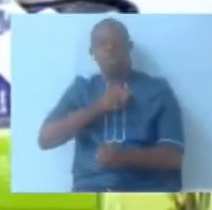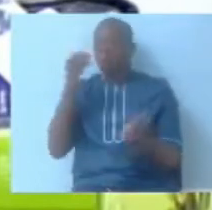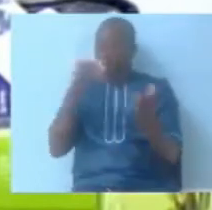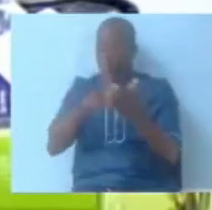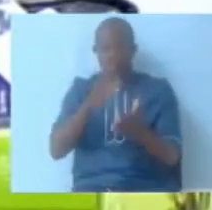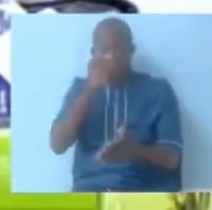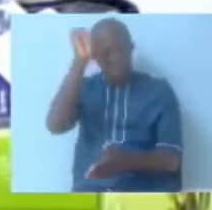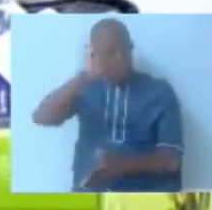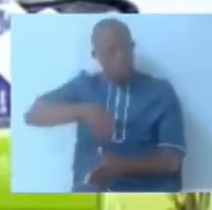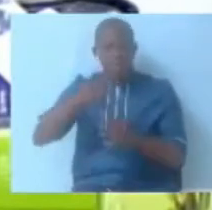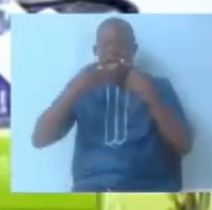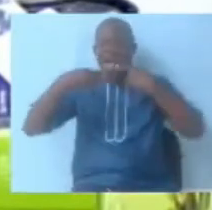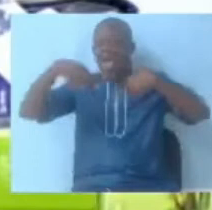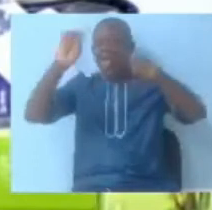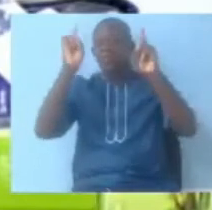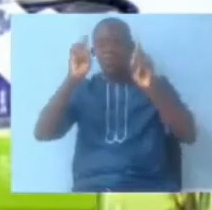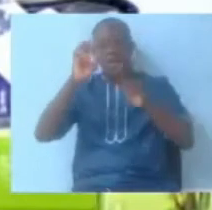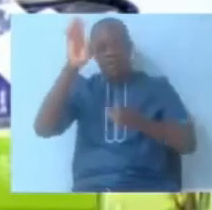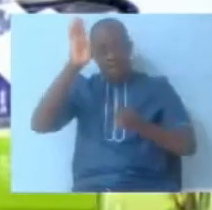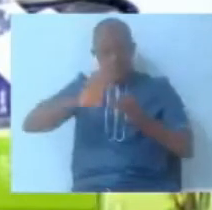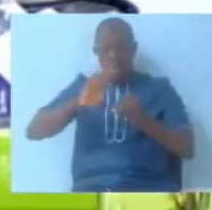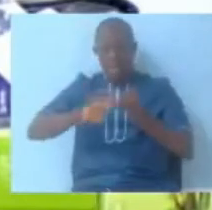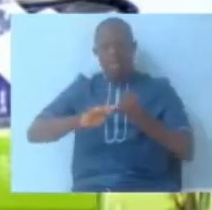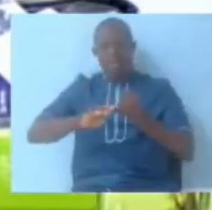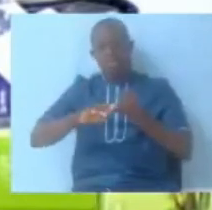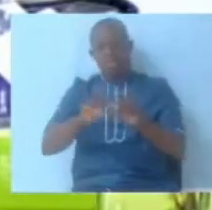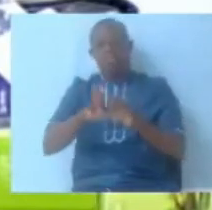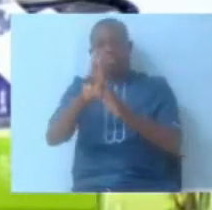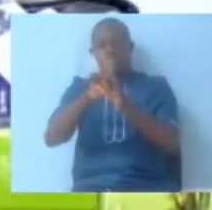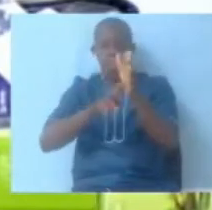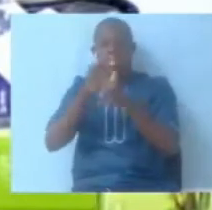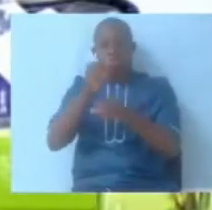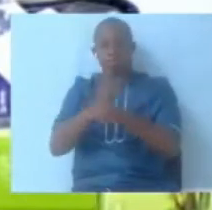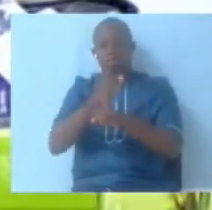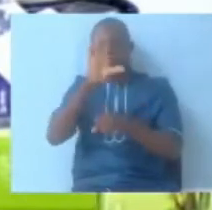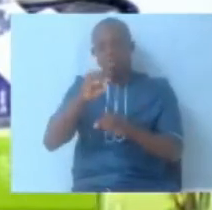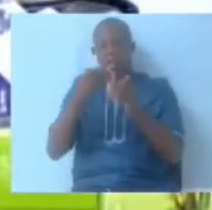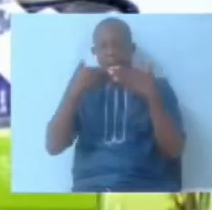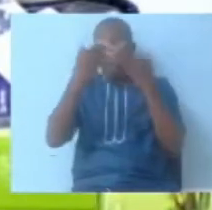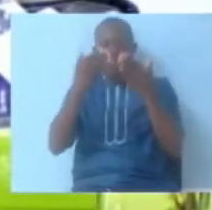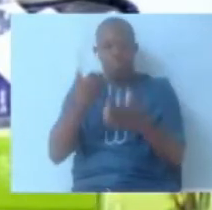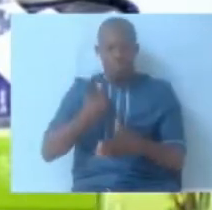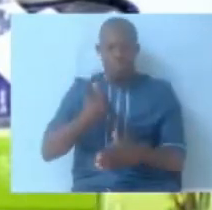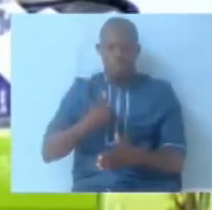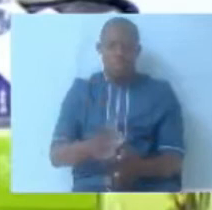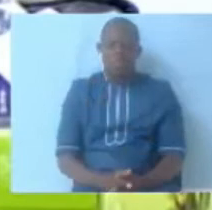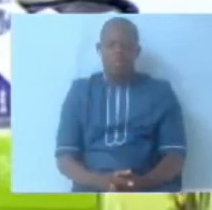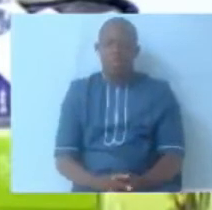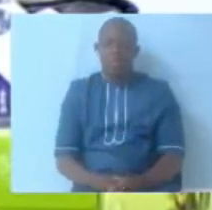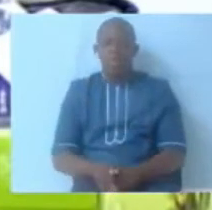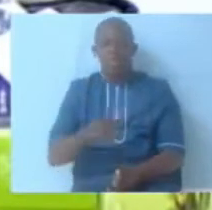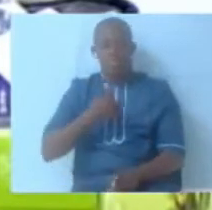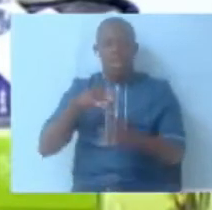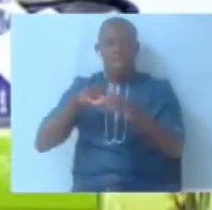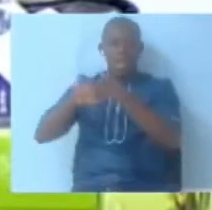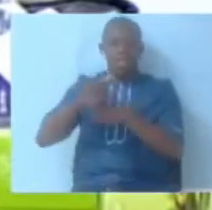lundo le mutala kota ke lumme mbe kito nyin tela. Bari mfana lota nyine kanko wulungu fangole mtebe kito nyin kela kate. So I went into my